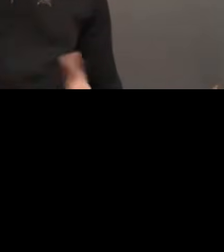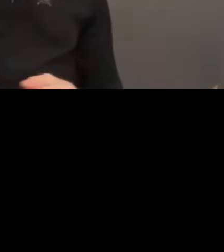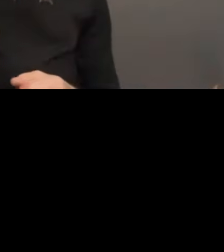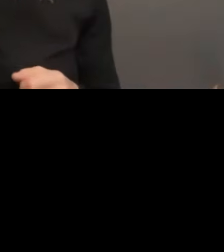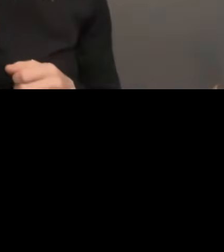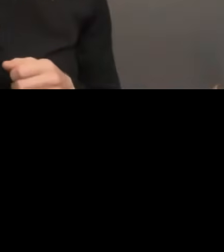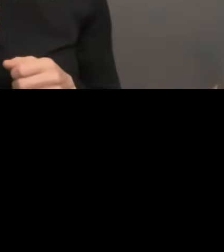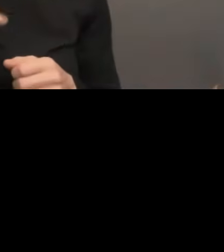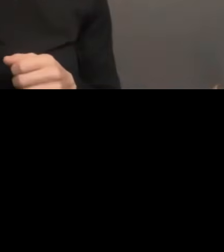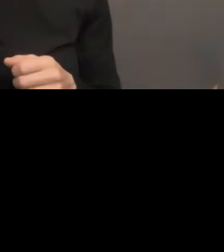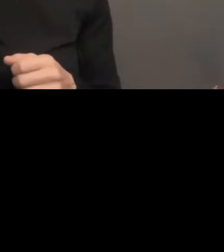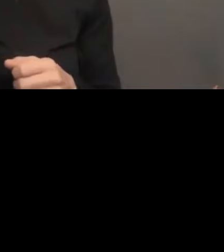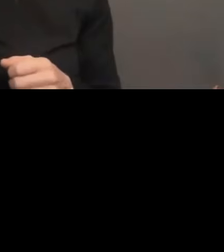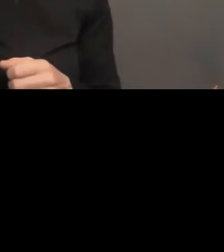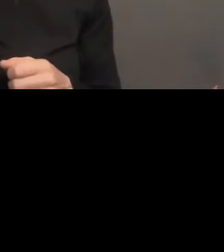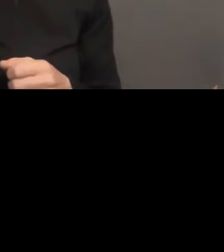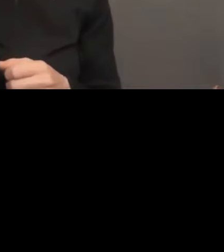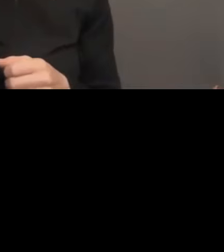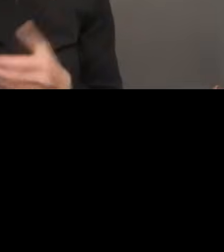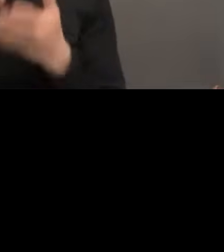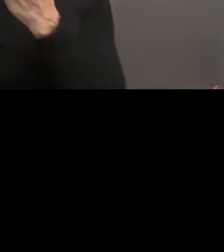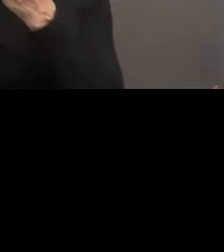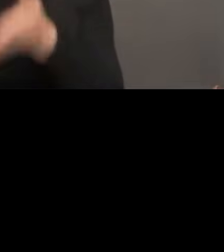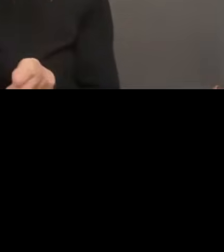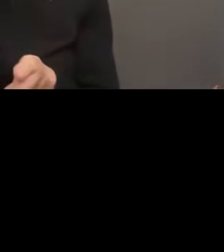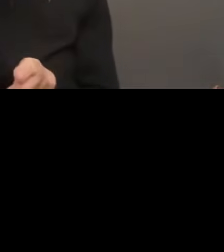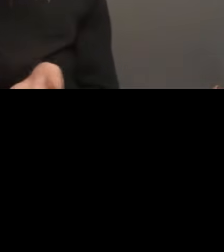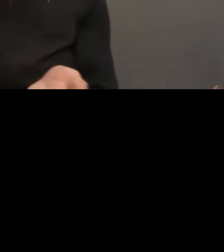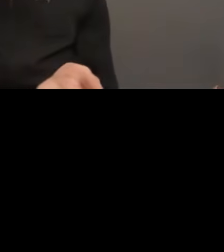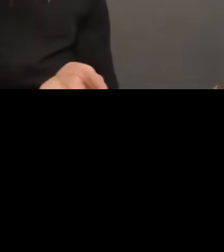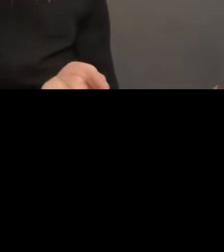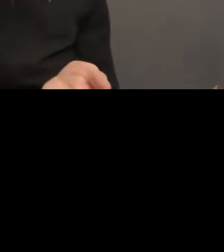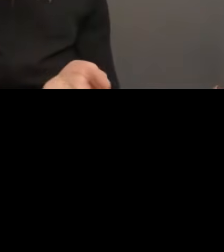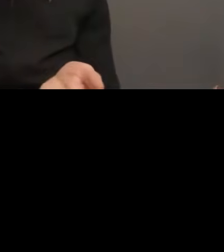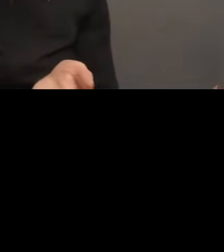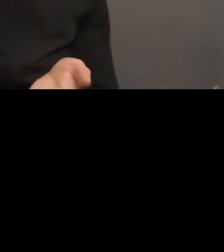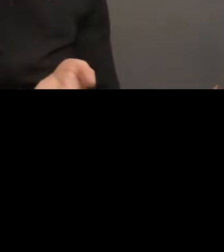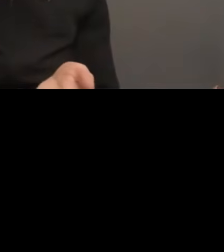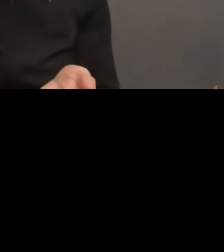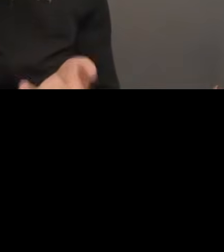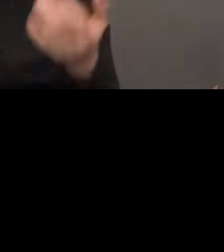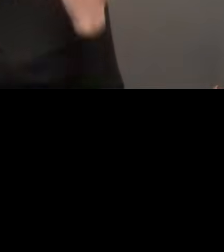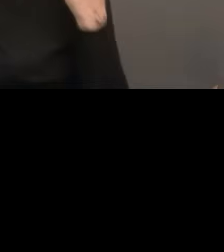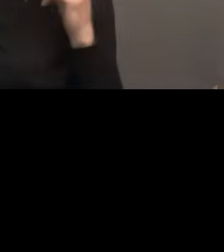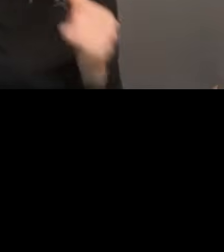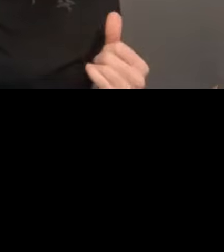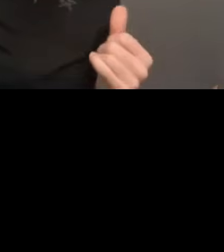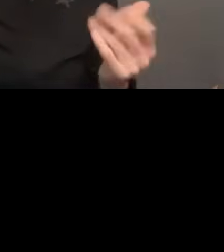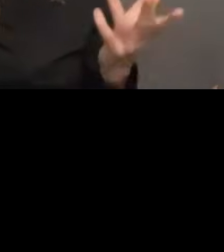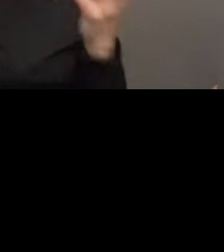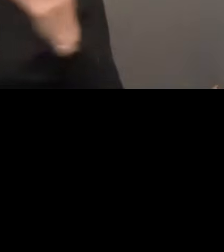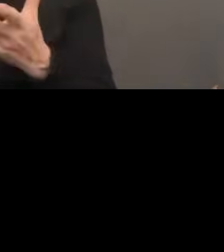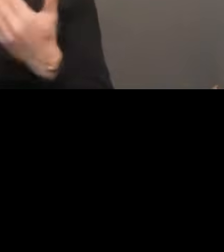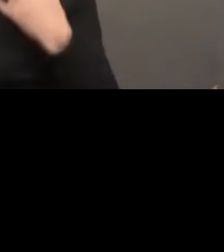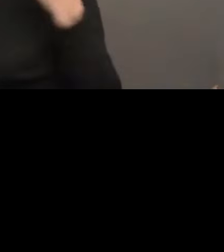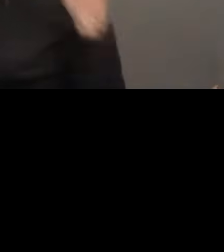Could that have contributed to the sinking of the ship? And if so, if not, what do you have ideas about why